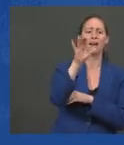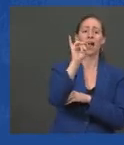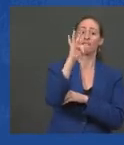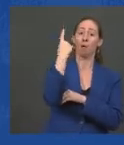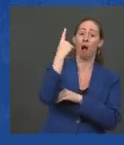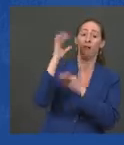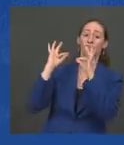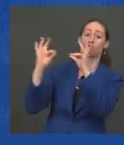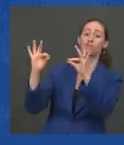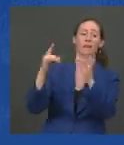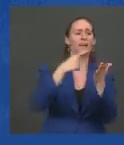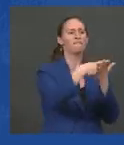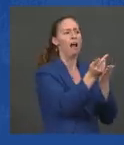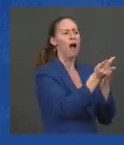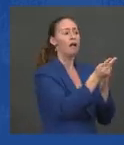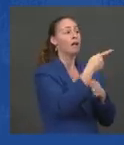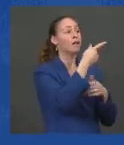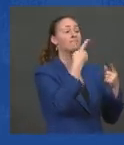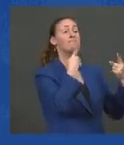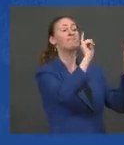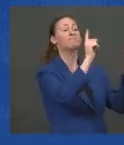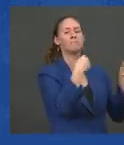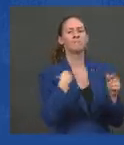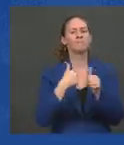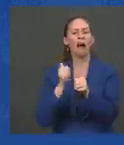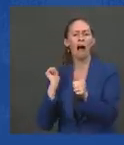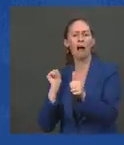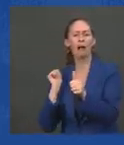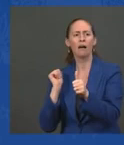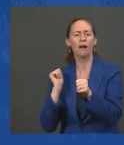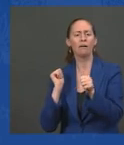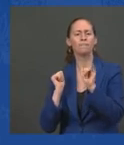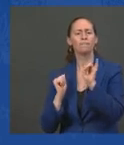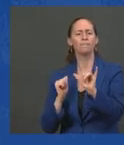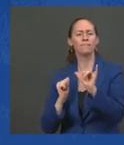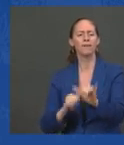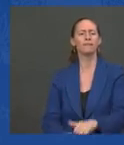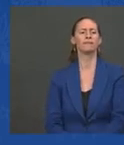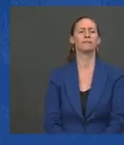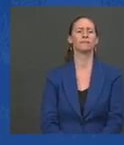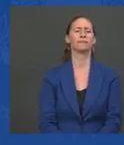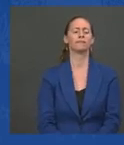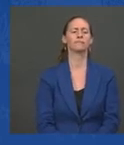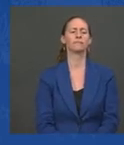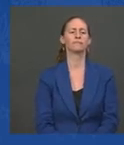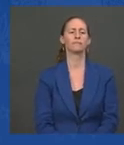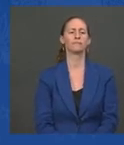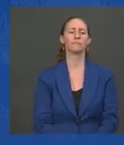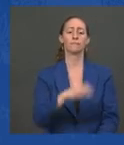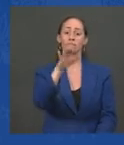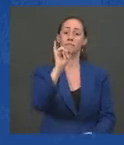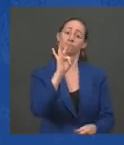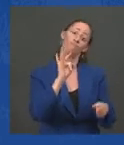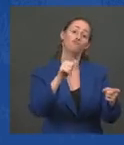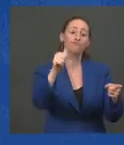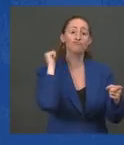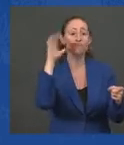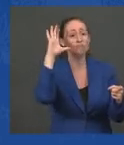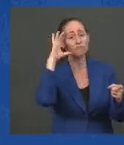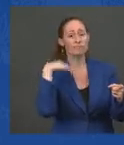ahead, I fall behind. And maybe worst of all, if I can hold you down, I lift myself